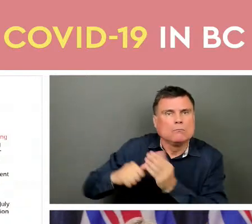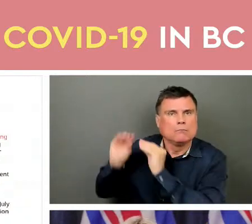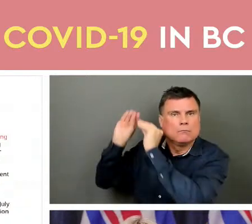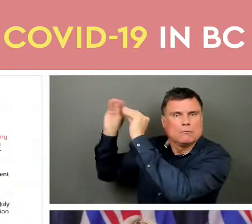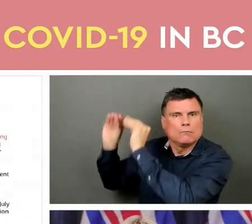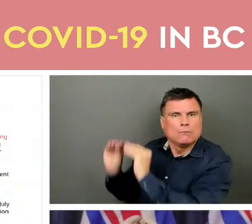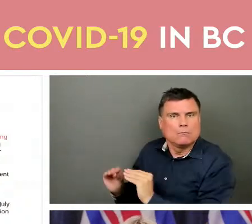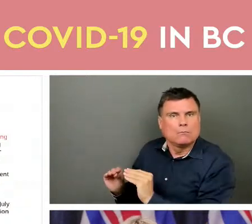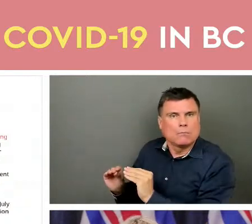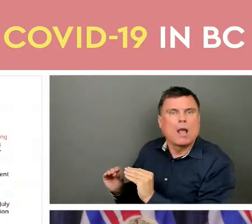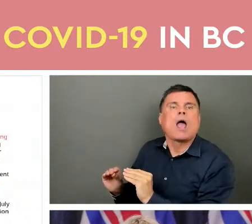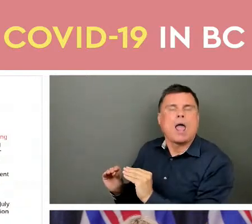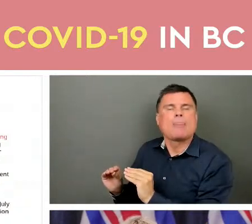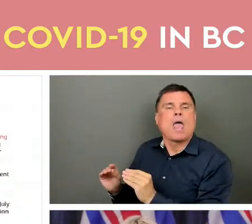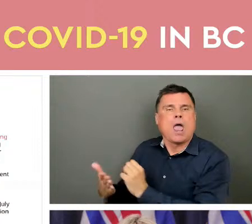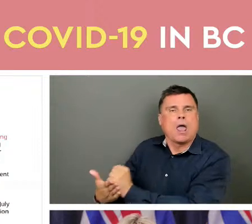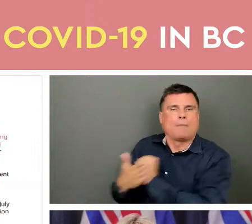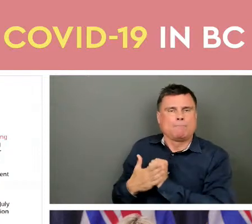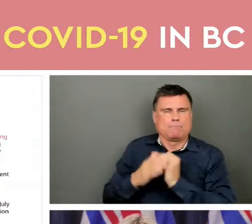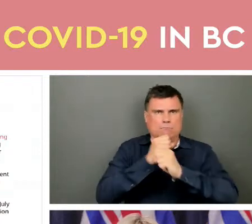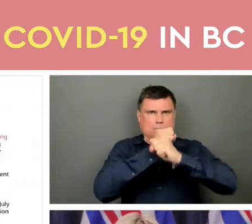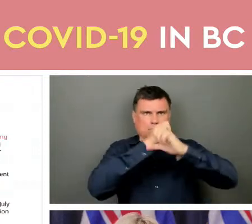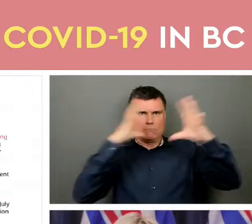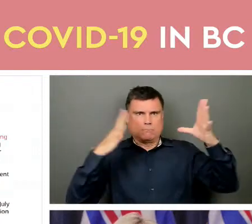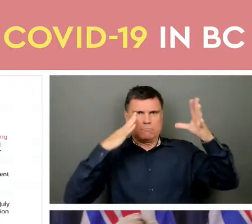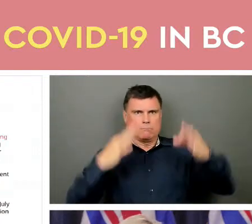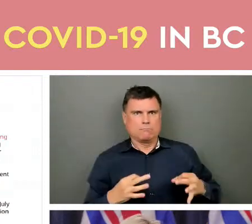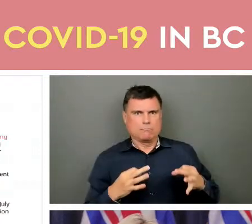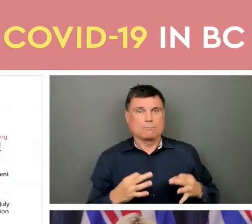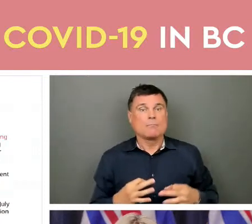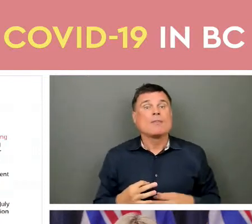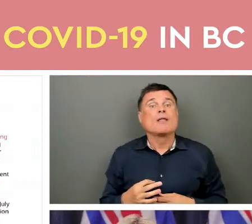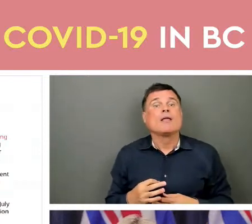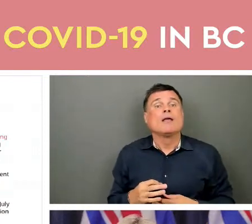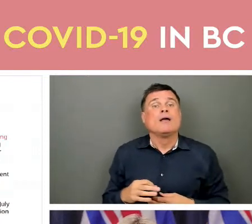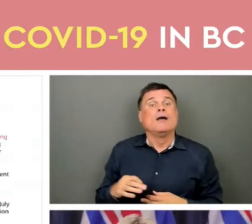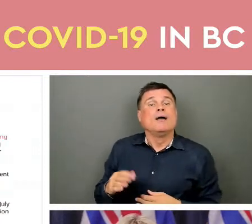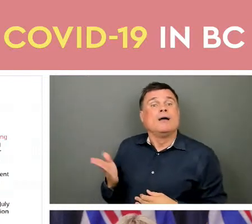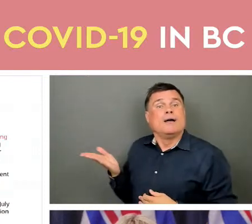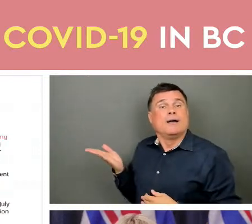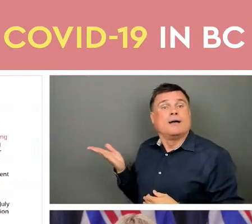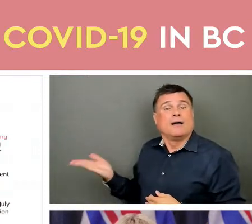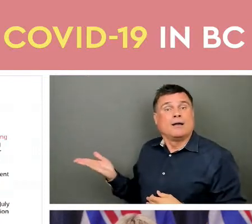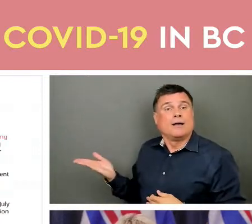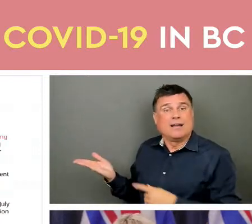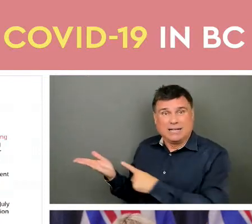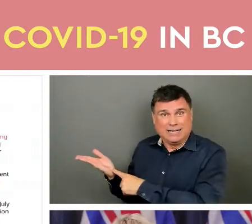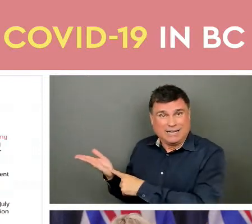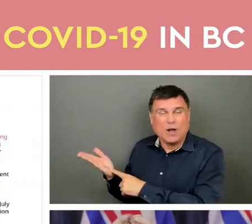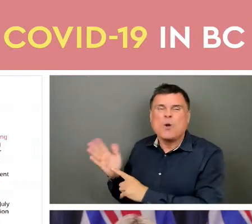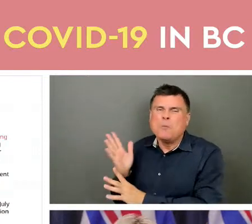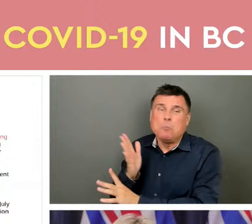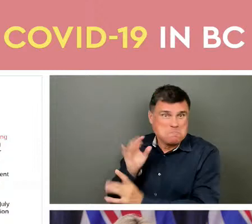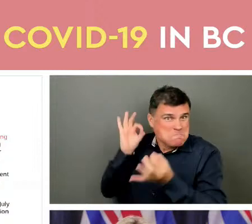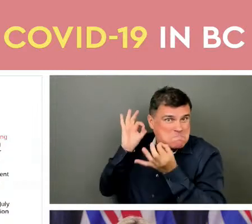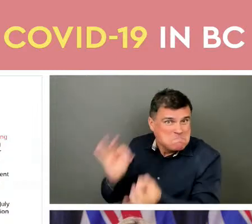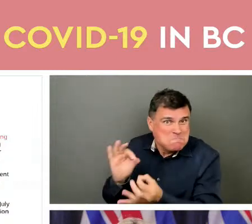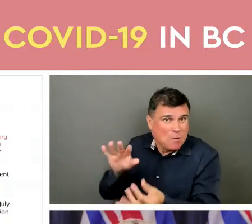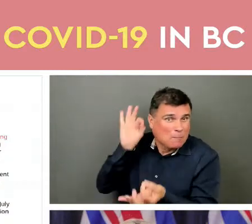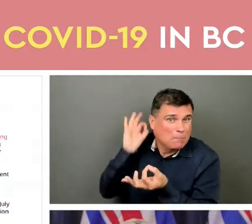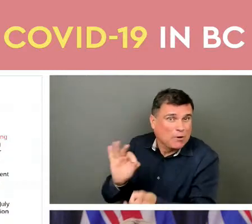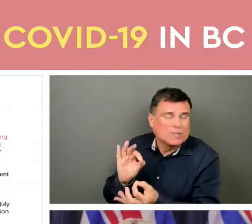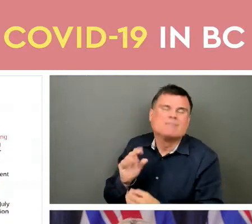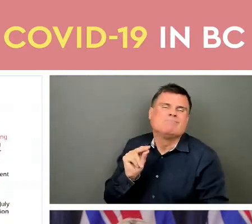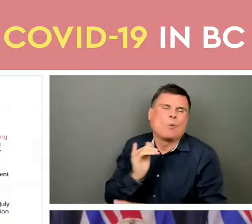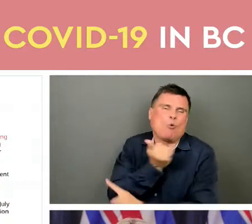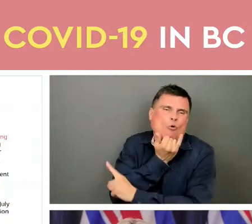but many of them are useful. And it's interesting for me as a decision maker in our team to be able to look at what other modelers are doing, as